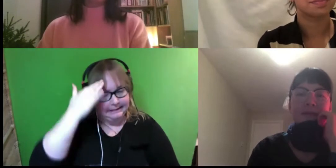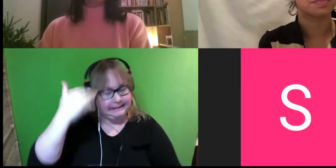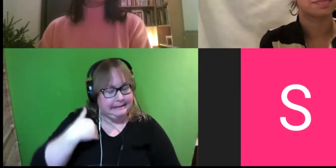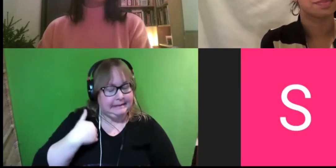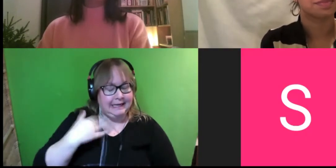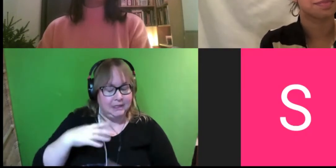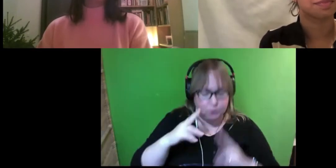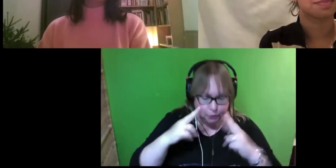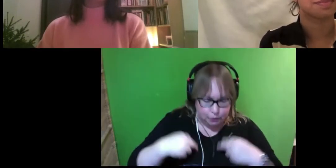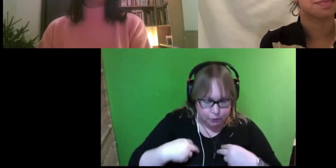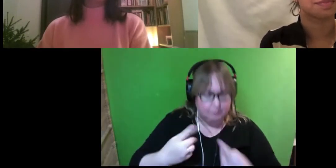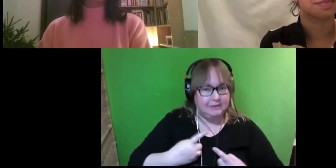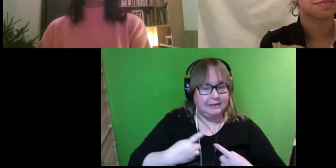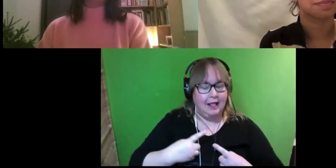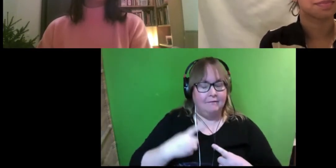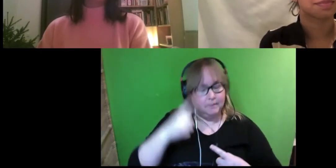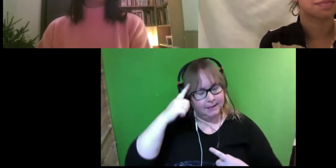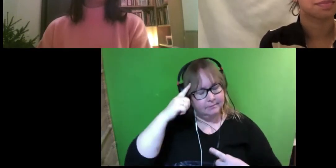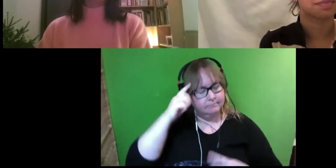But embarking on